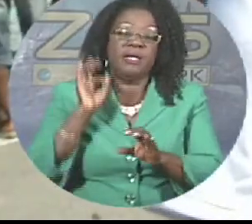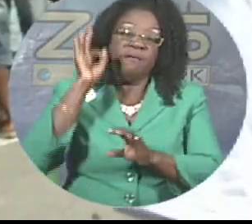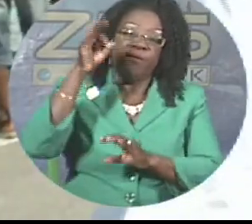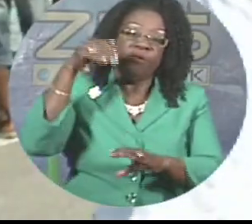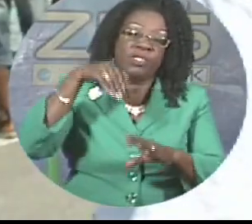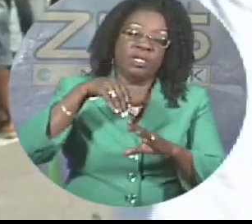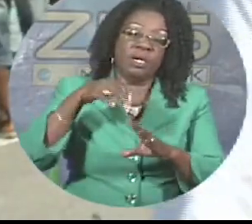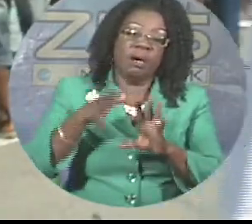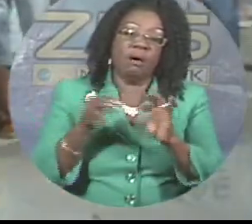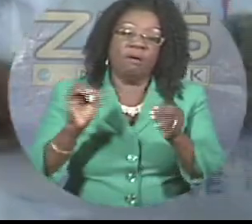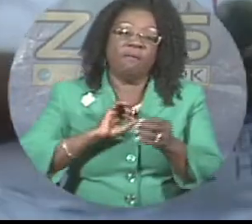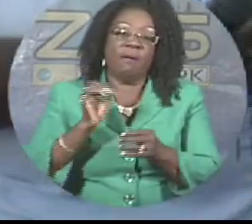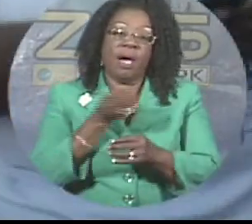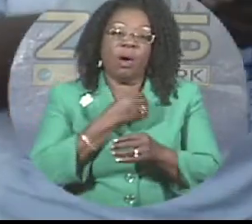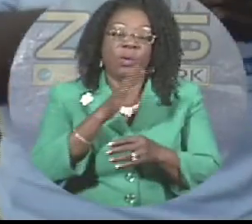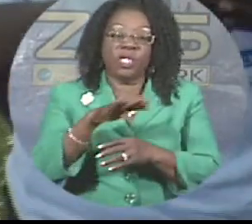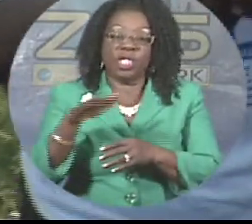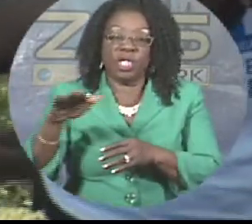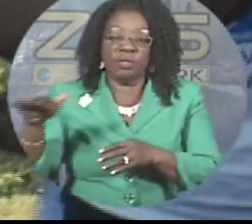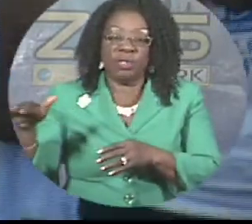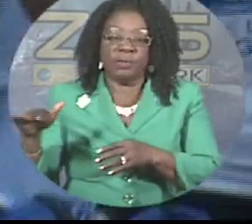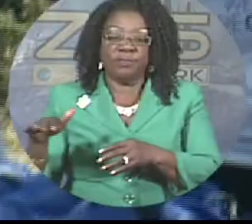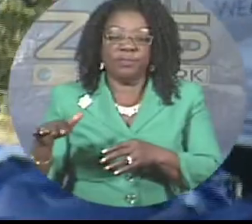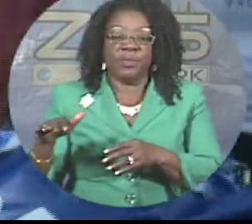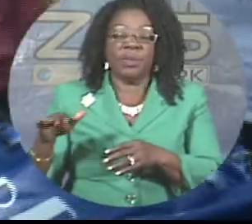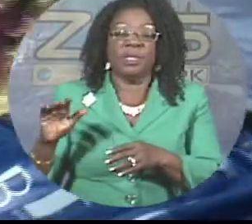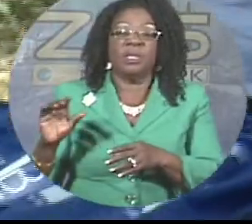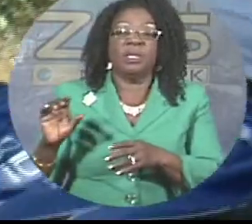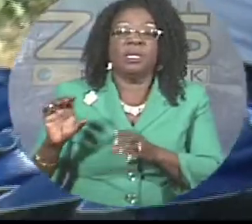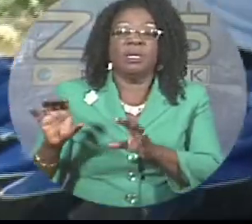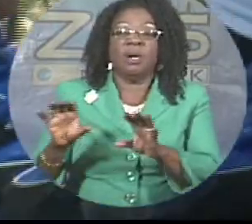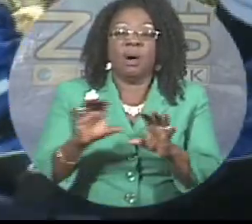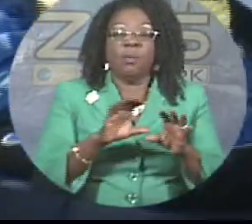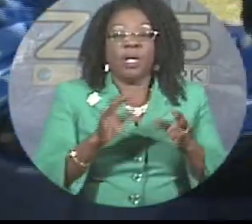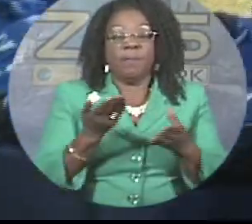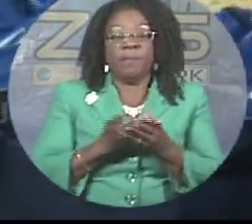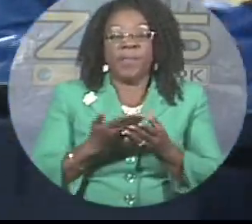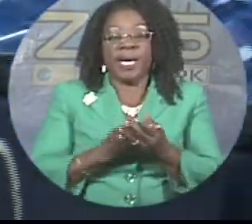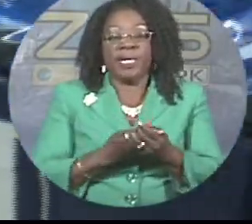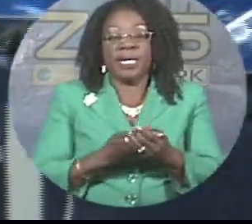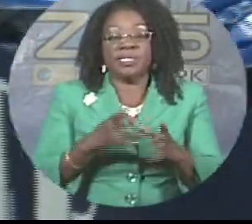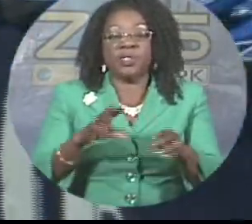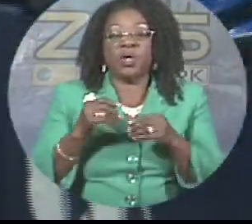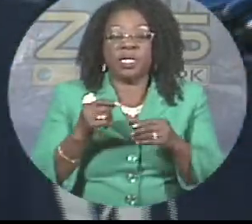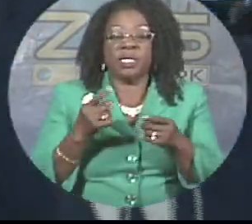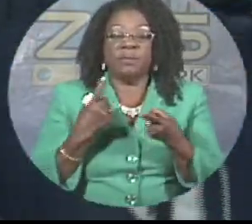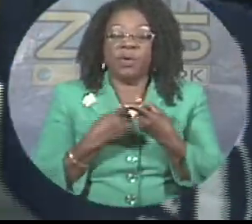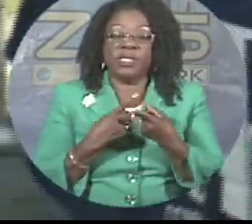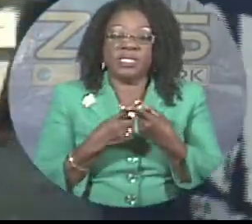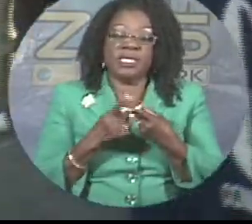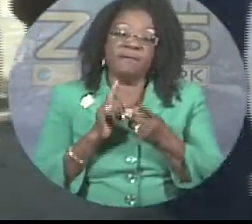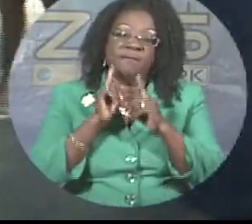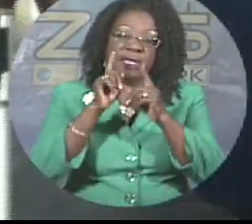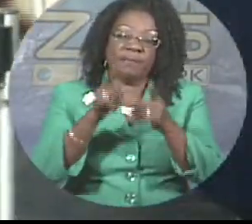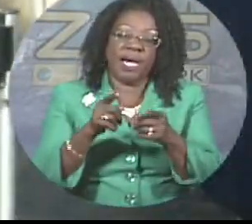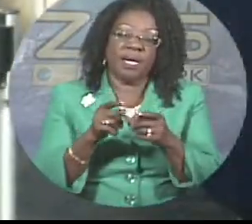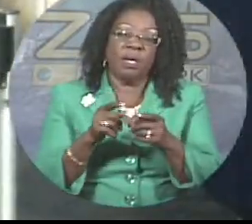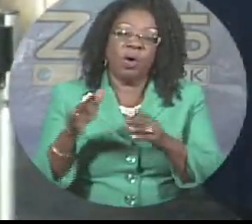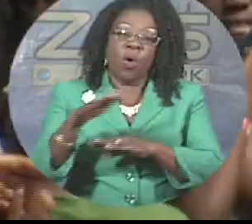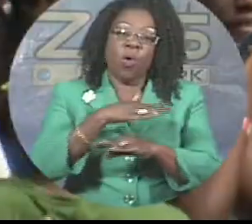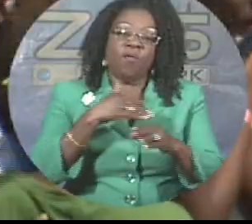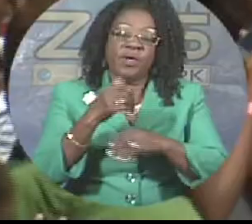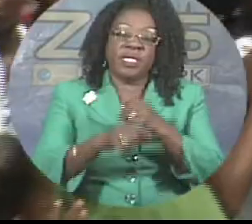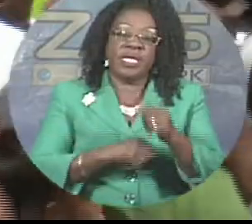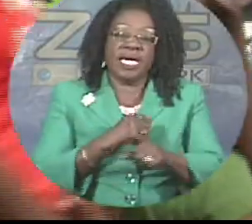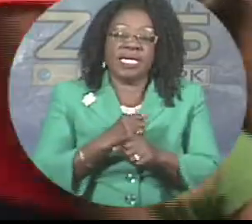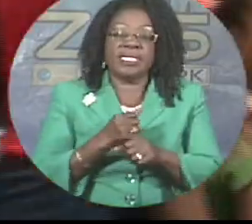and education. Commonwealth Bank officials have garnered positive feedback on this initiative over the years, and officials say they